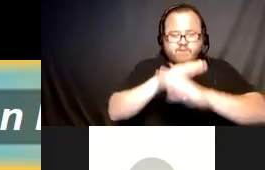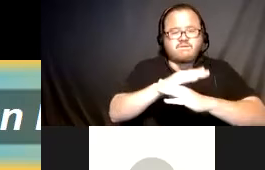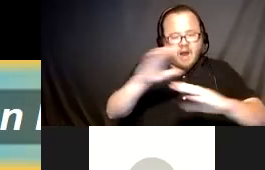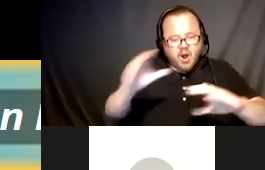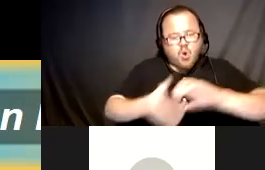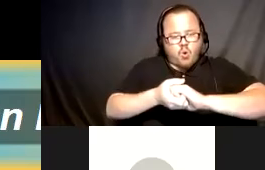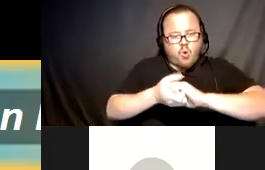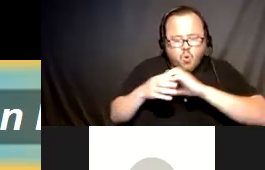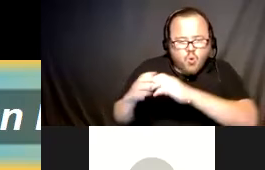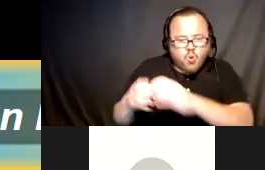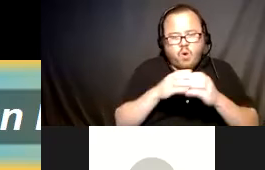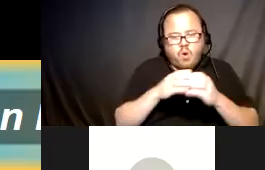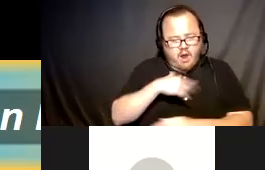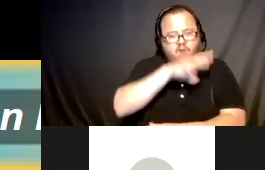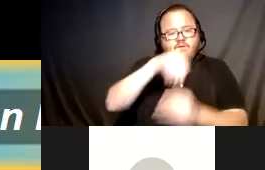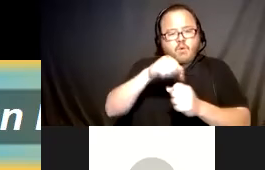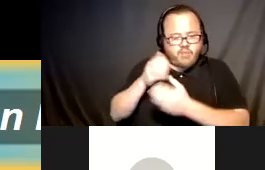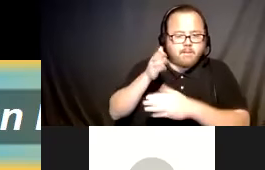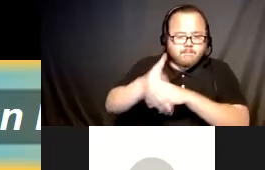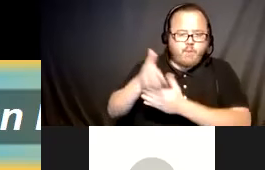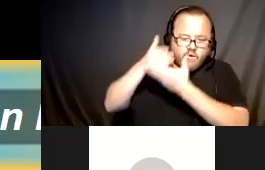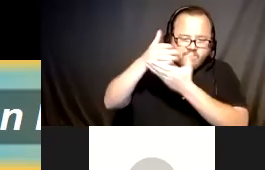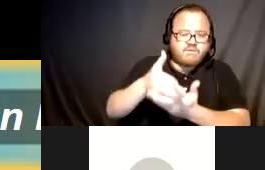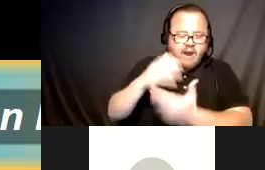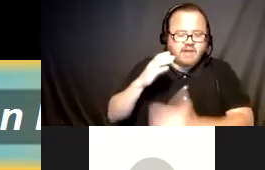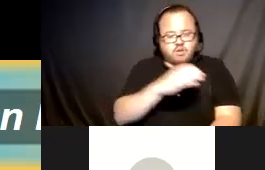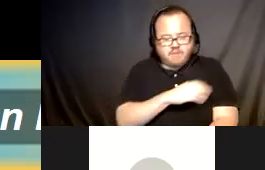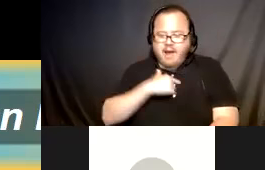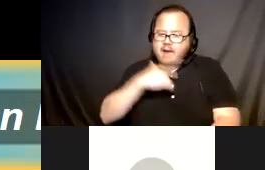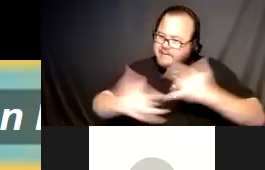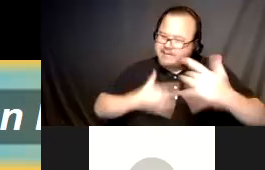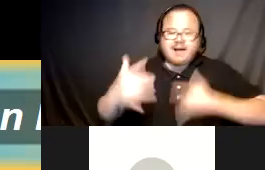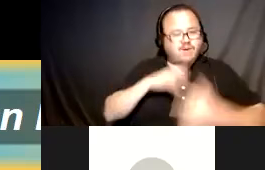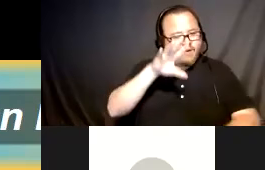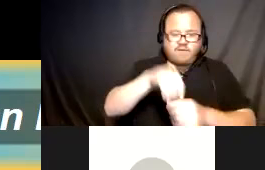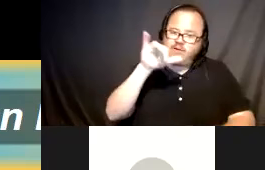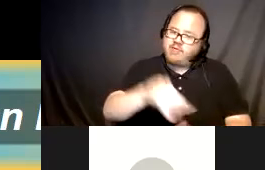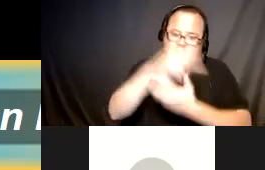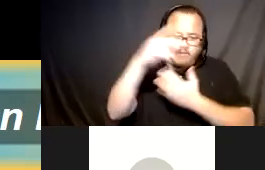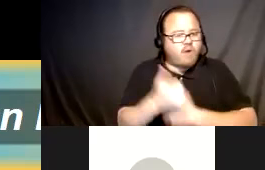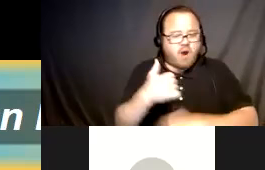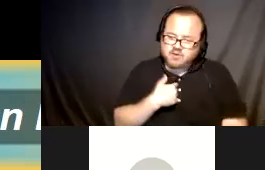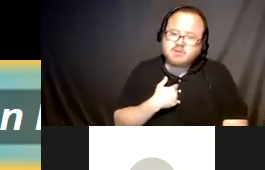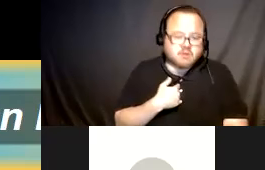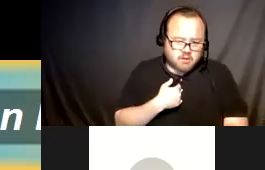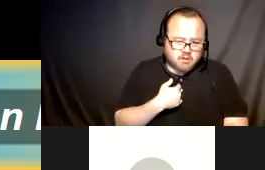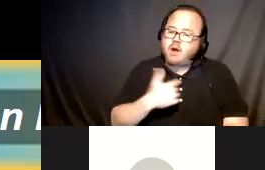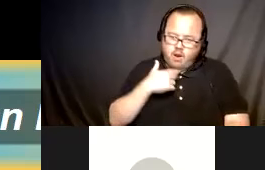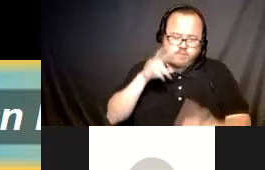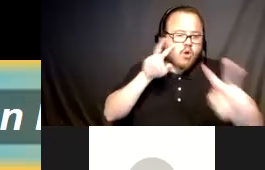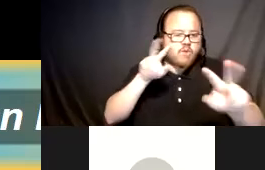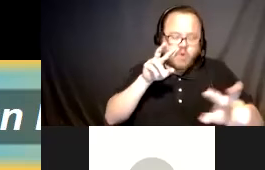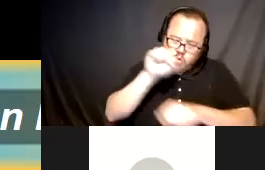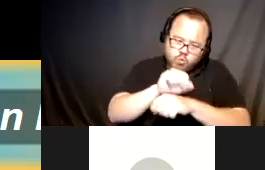I am involved in the Postvention Committee. I am very excited to be involved in this project and look forward to working with